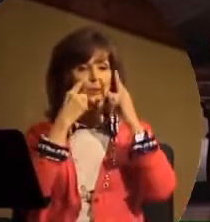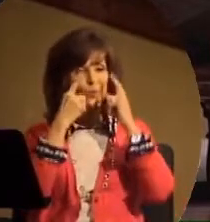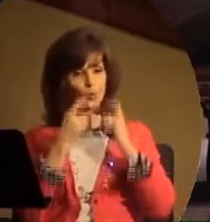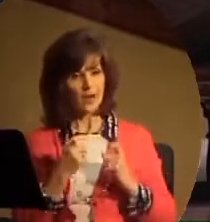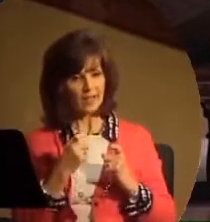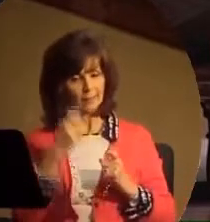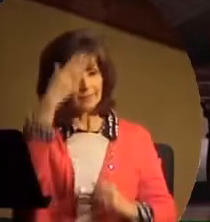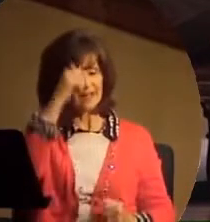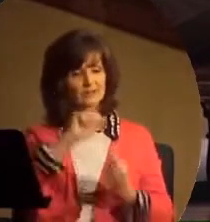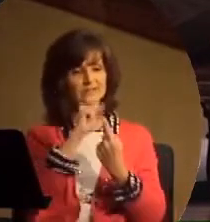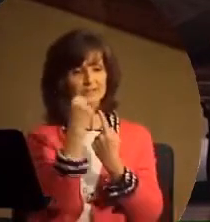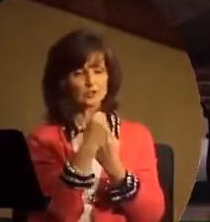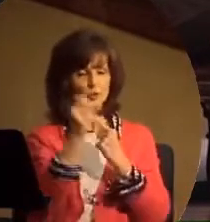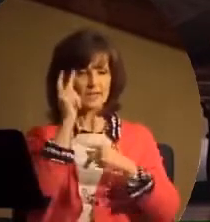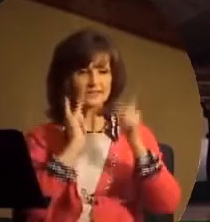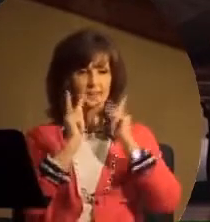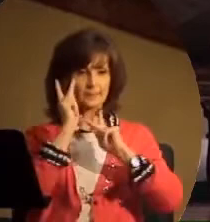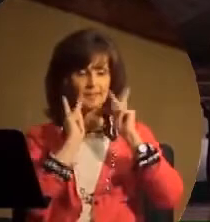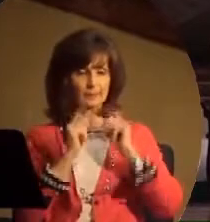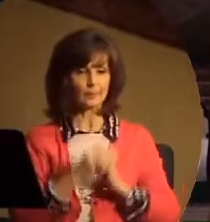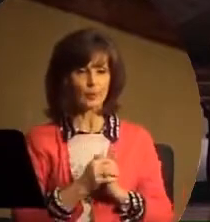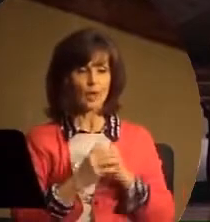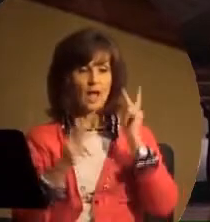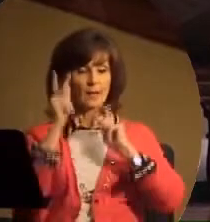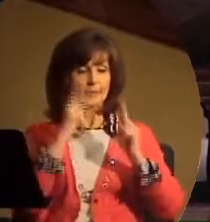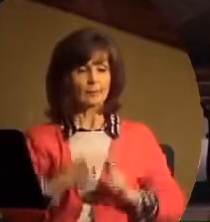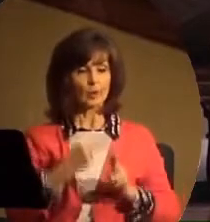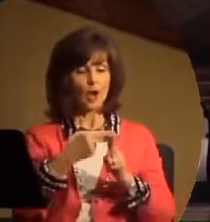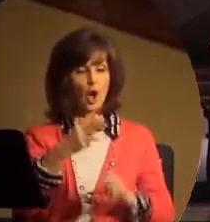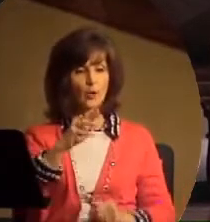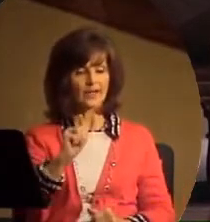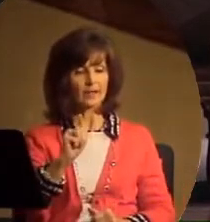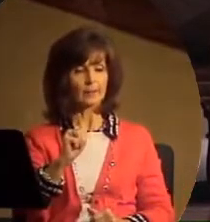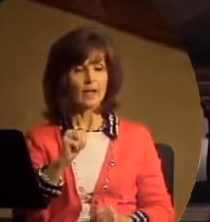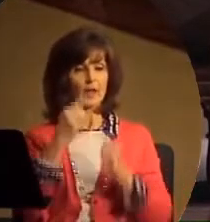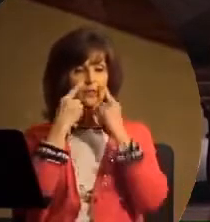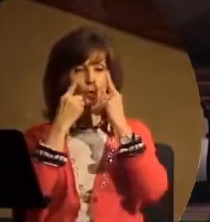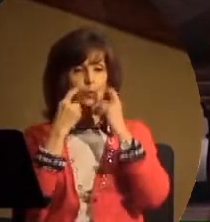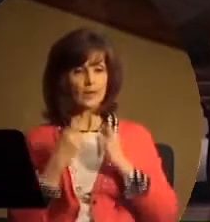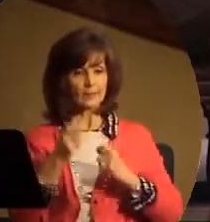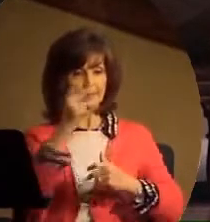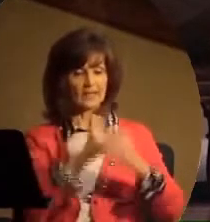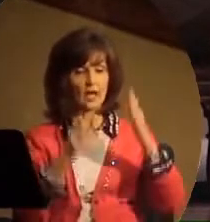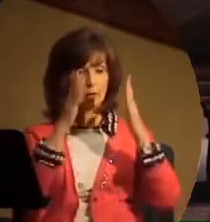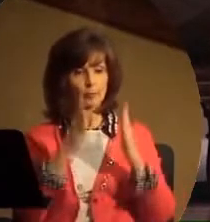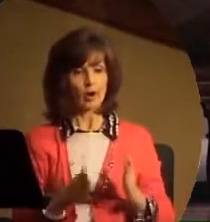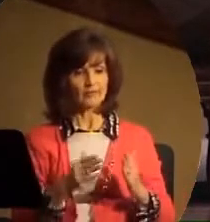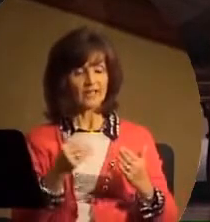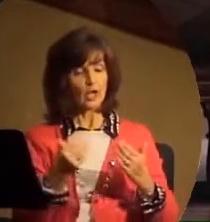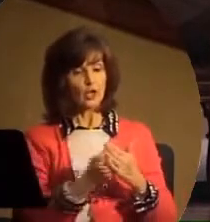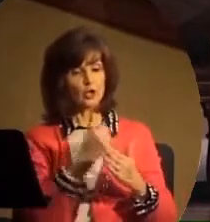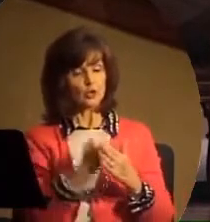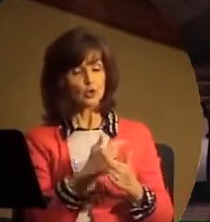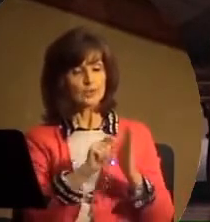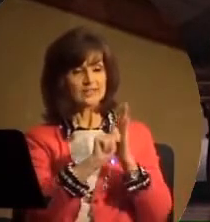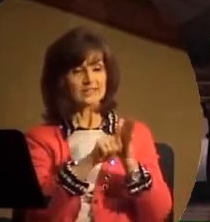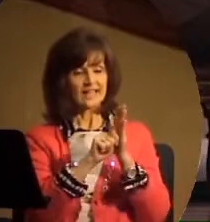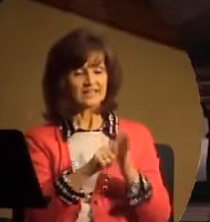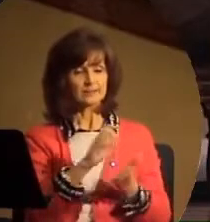the condition of the people. He's known as the weeping prophet. In the New Testament, you may remember one time that